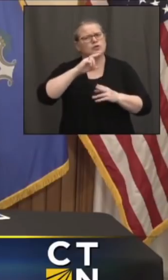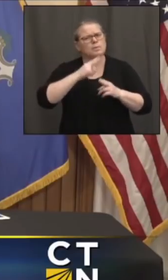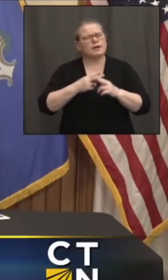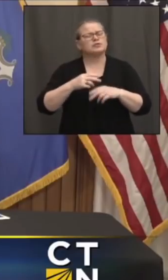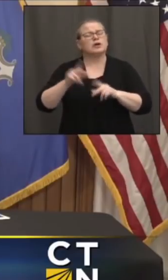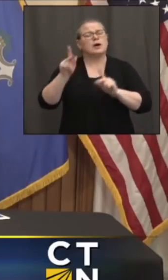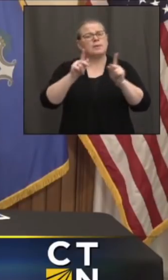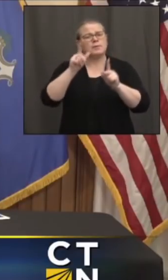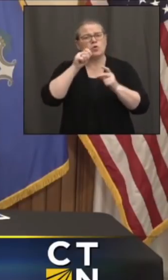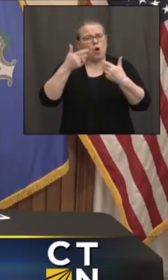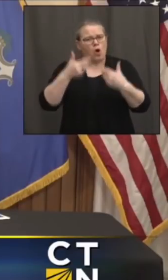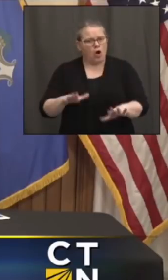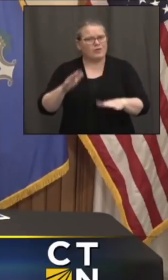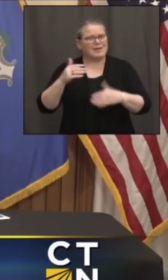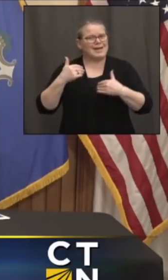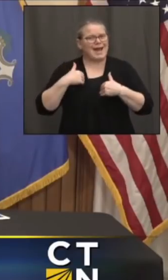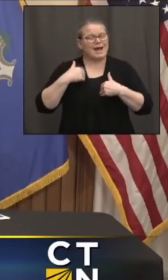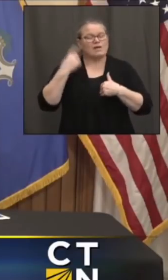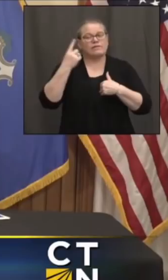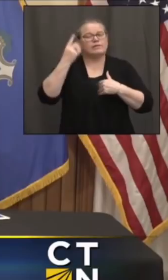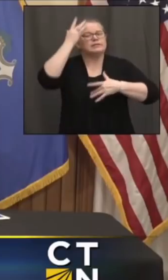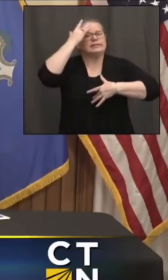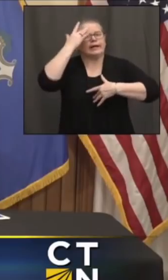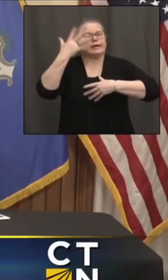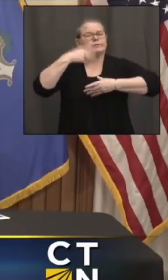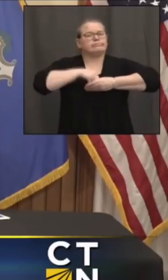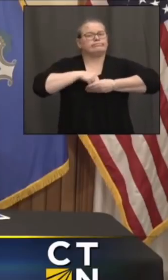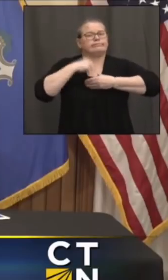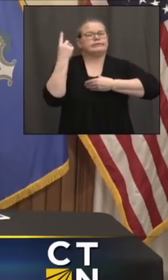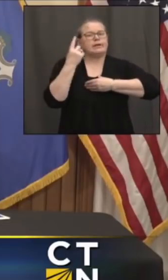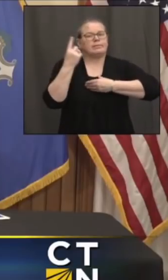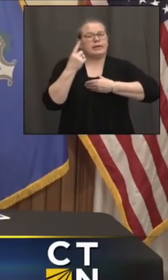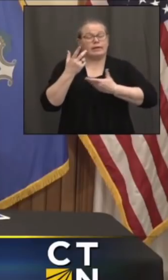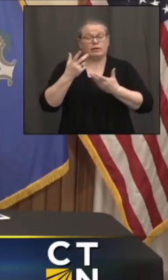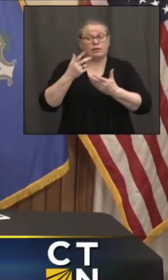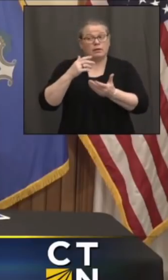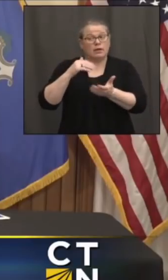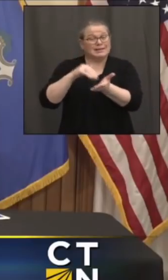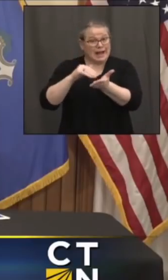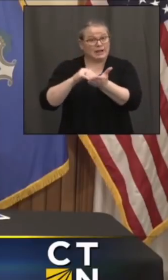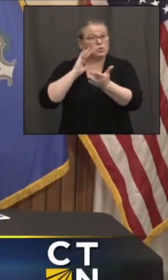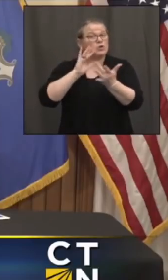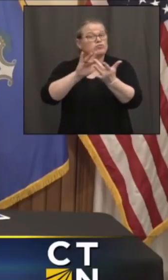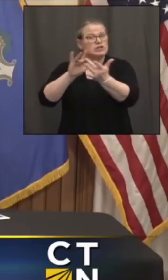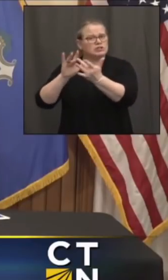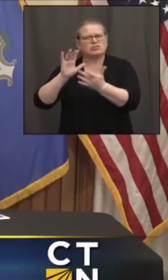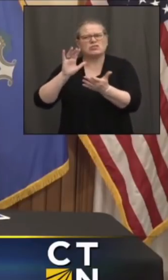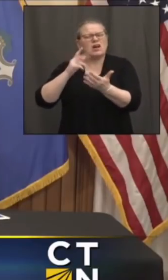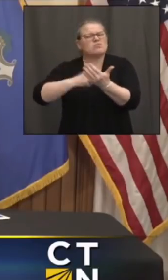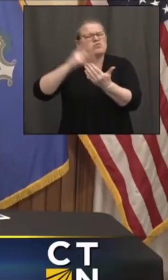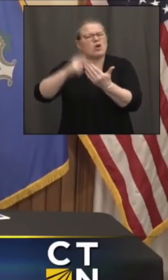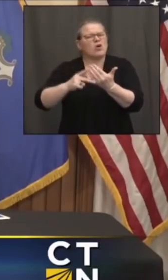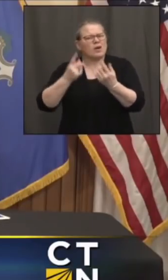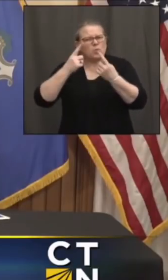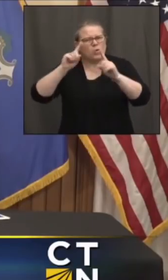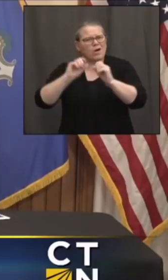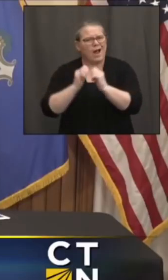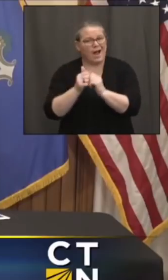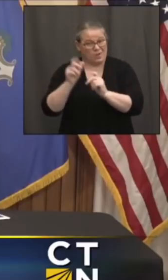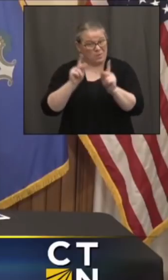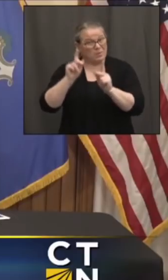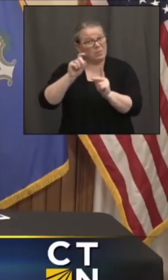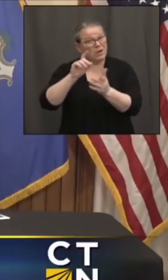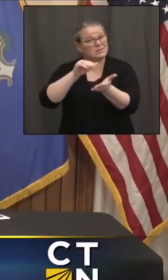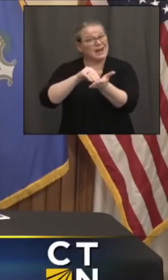with a pre-existing condition. How is this program going to work? Would people need a doctor's note to prove that they have one? I just